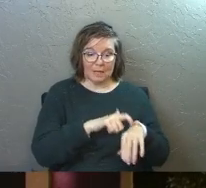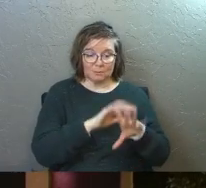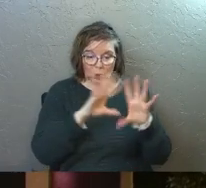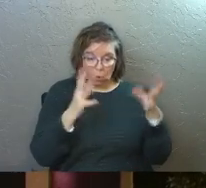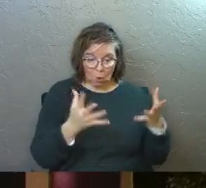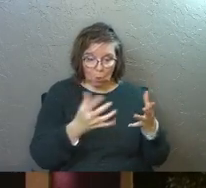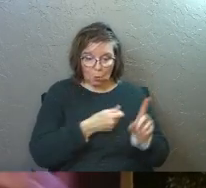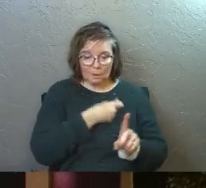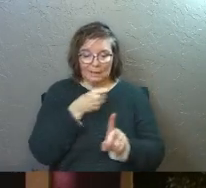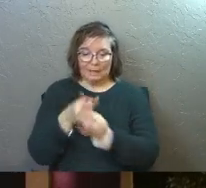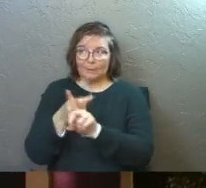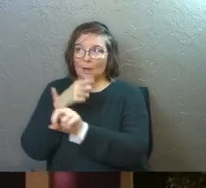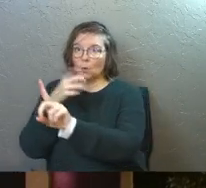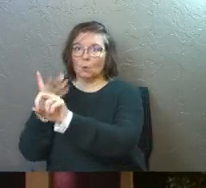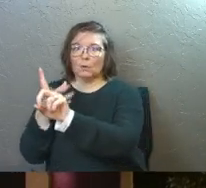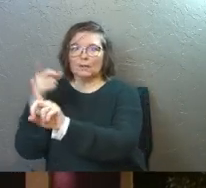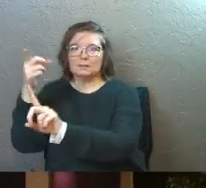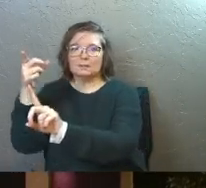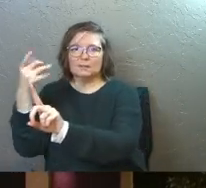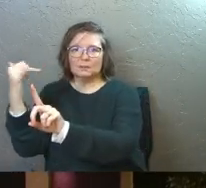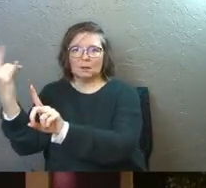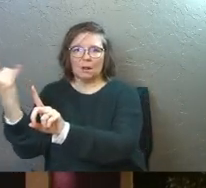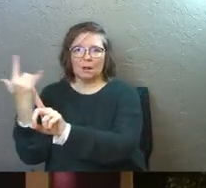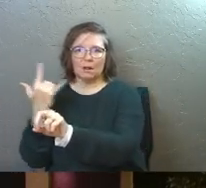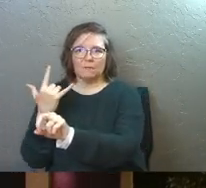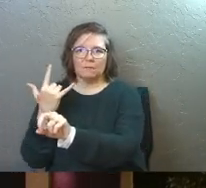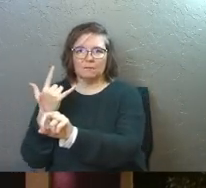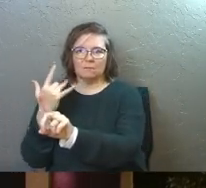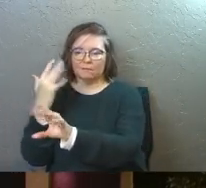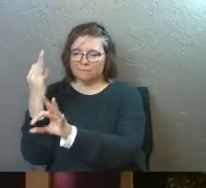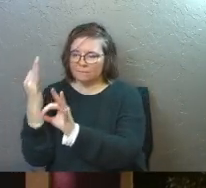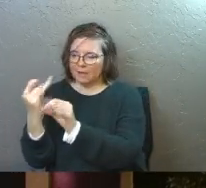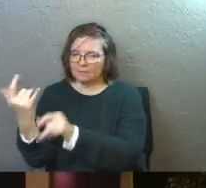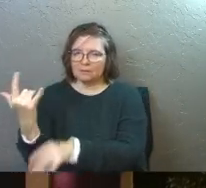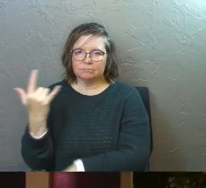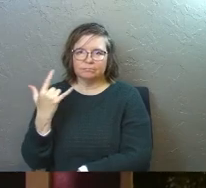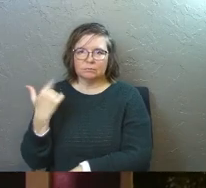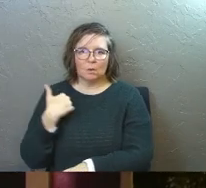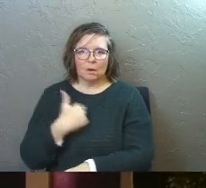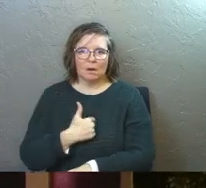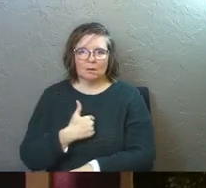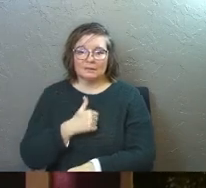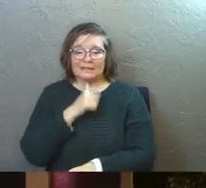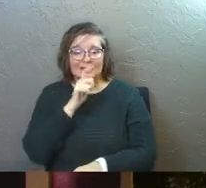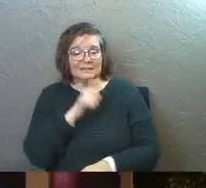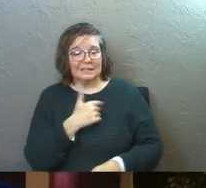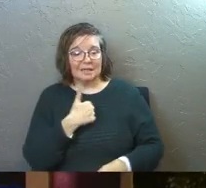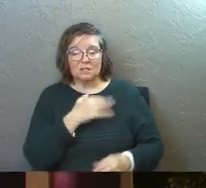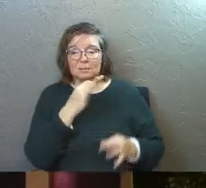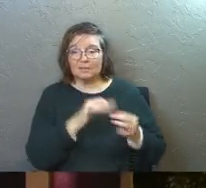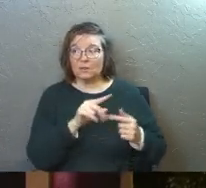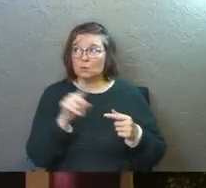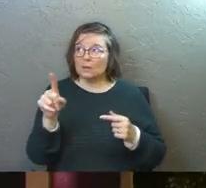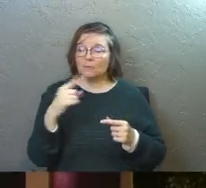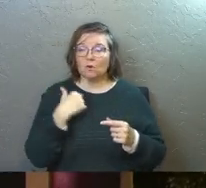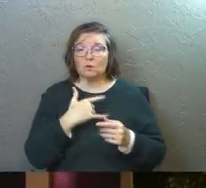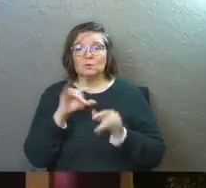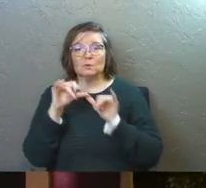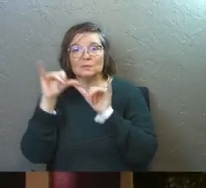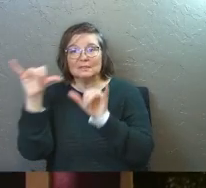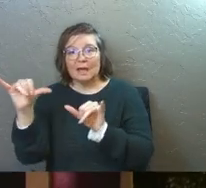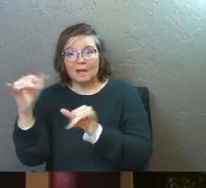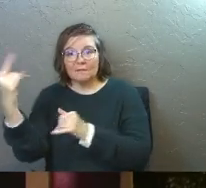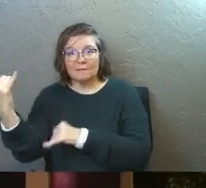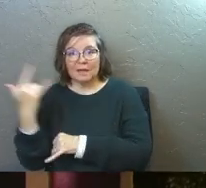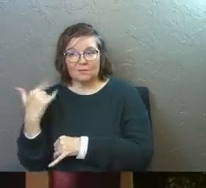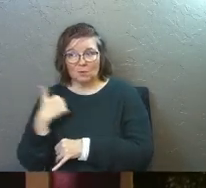whole will impact who God is. It will not impact how faithful he remains. God does not need us to be faithful to him in order for him to be faithful